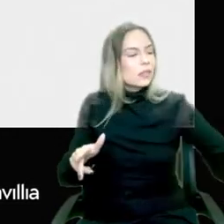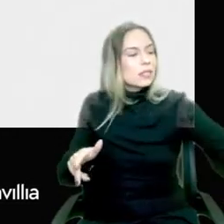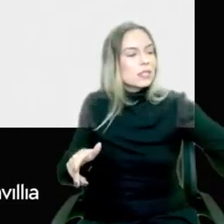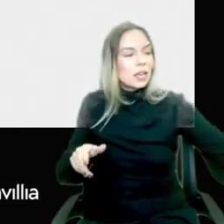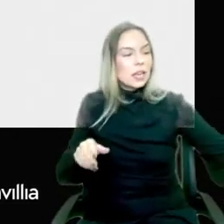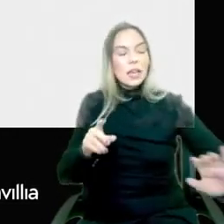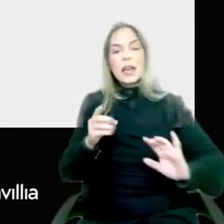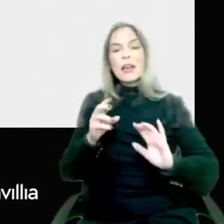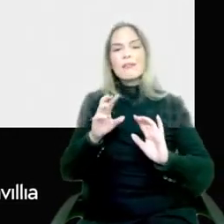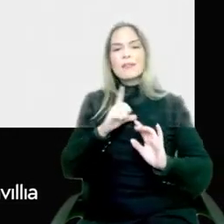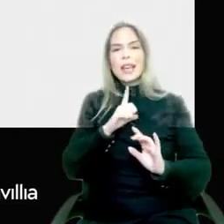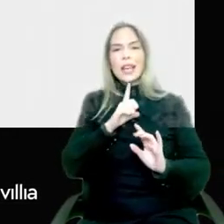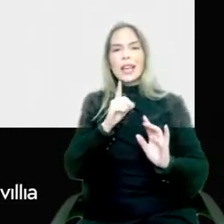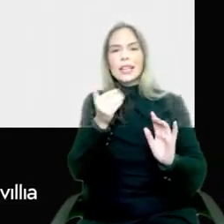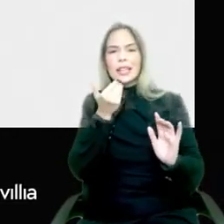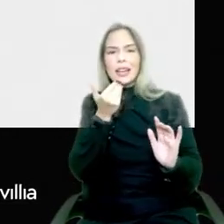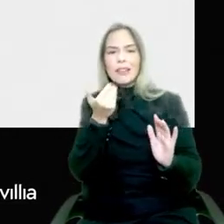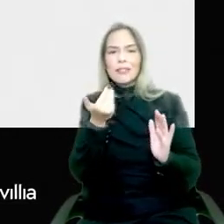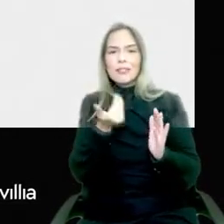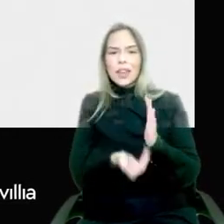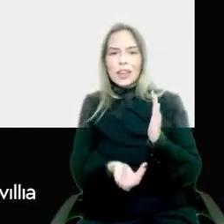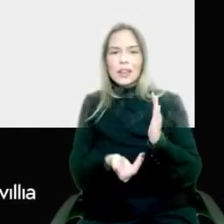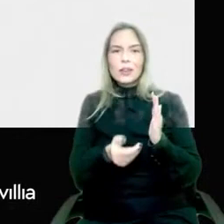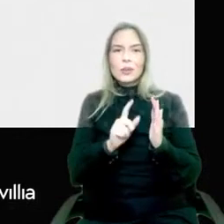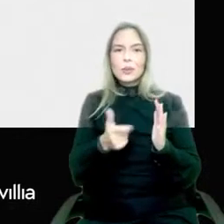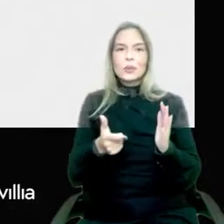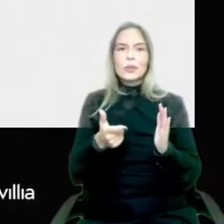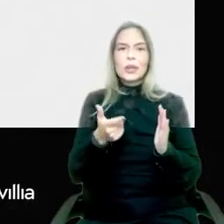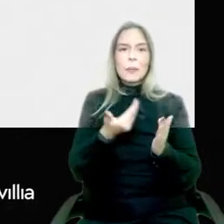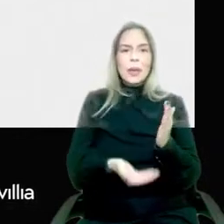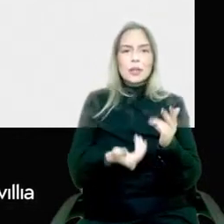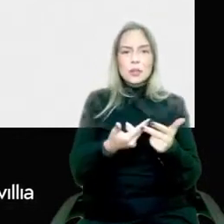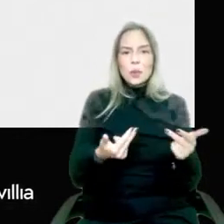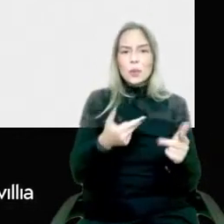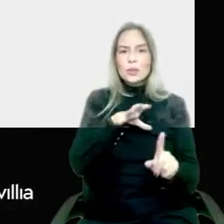those things don't have an end goal. They're sort of just experiments.